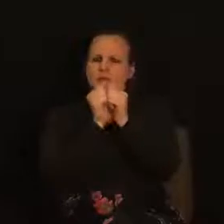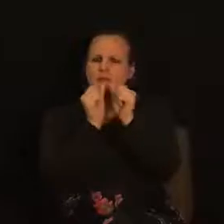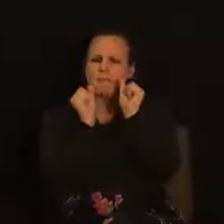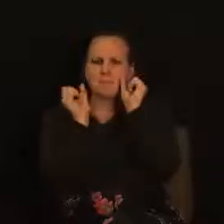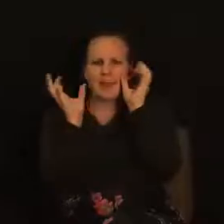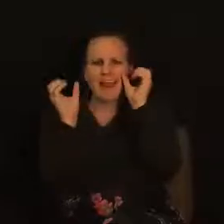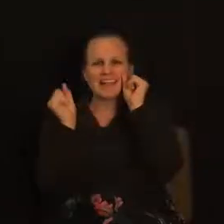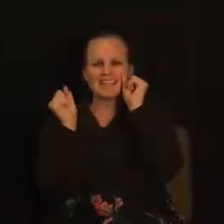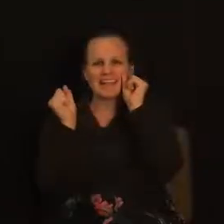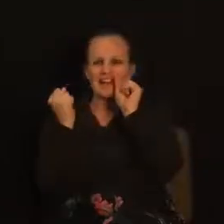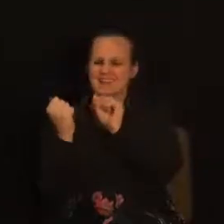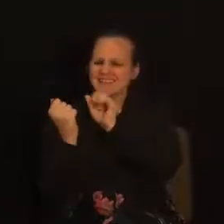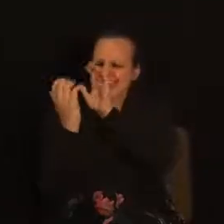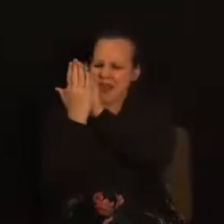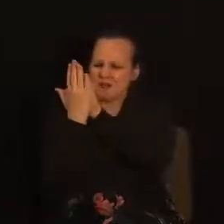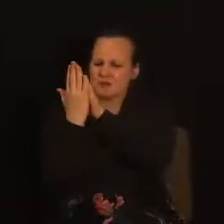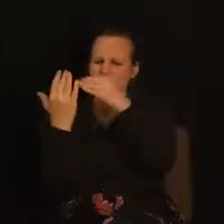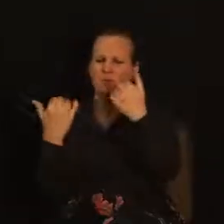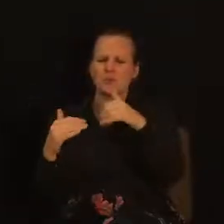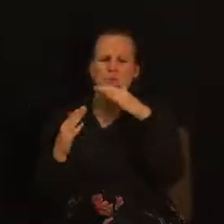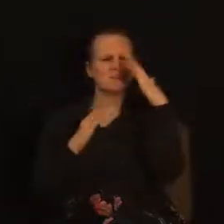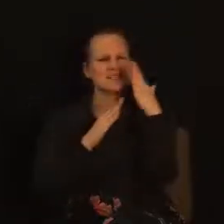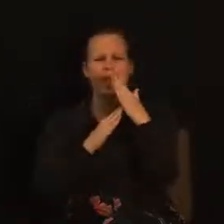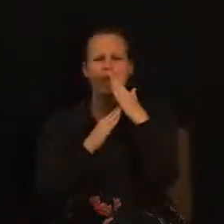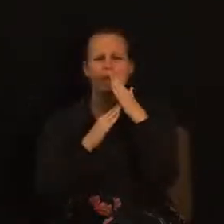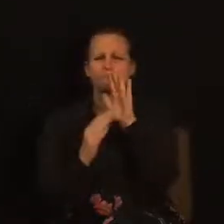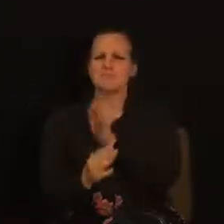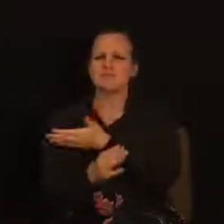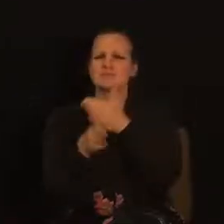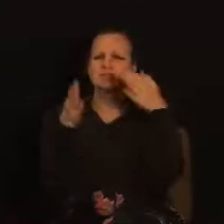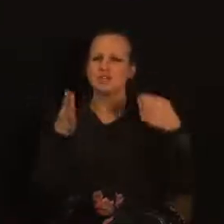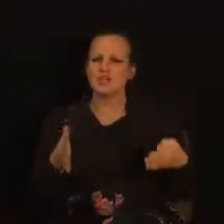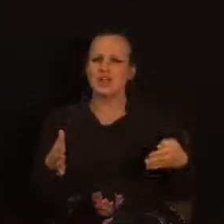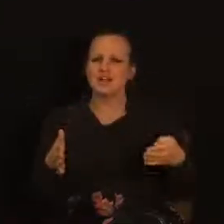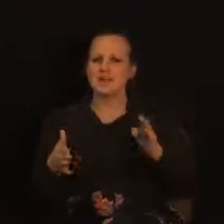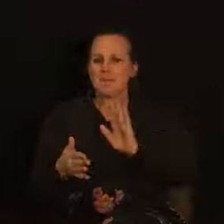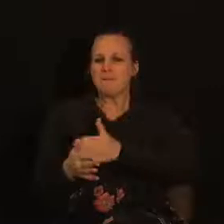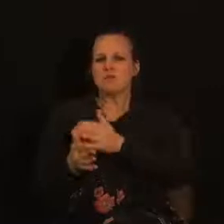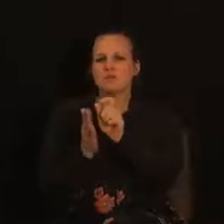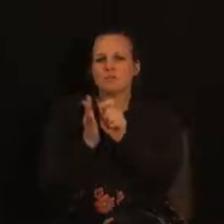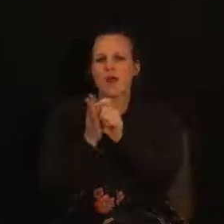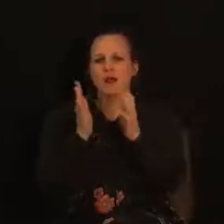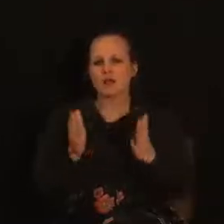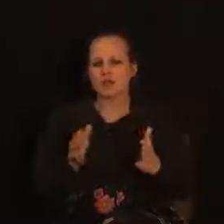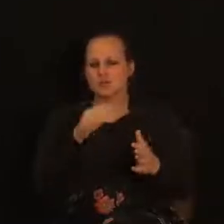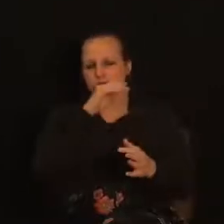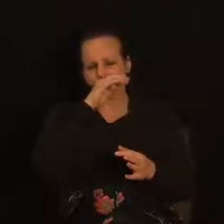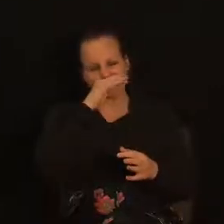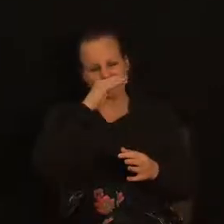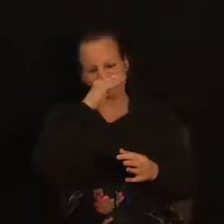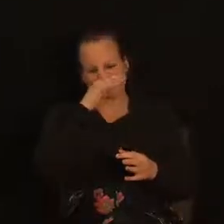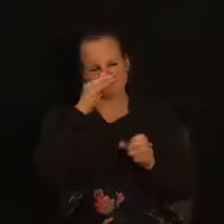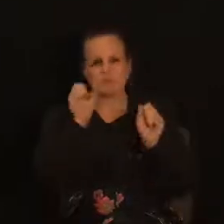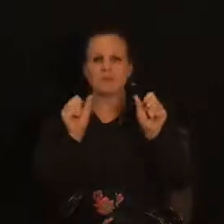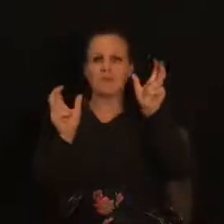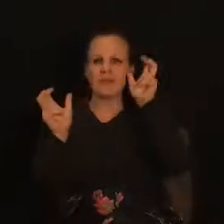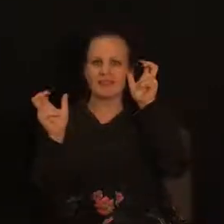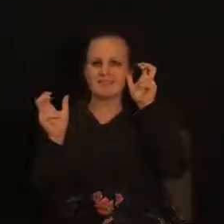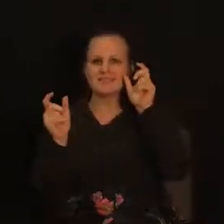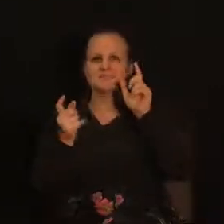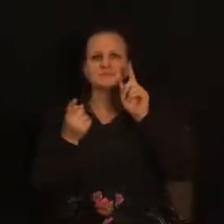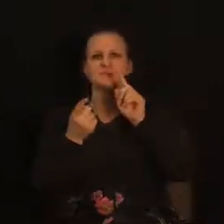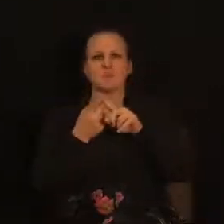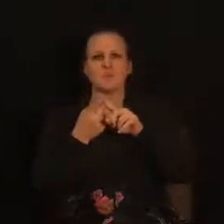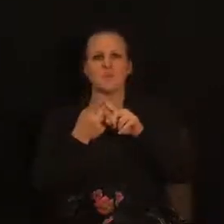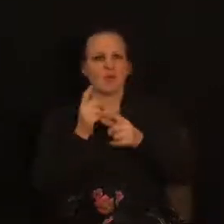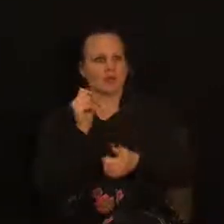have amazing encounter, and you can have the top musicians and like music writers, and you can, you know, listen to